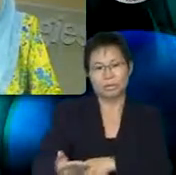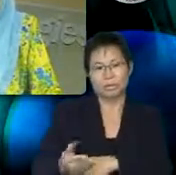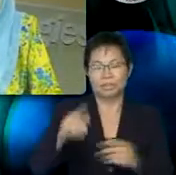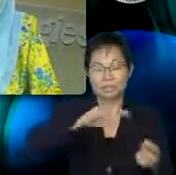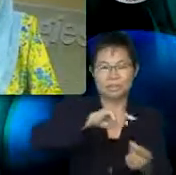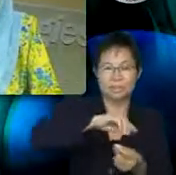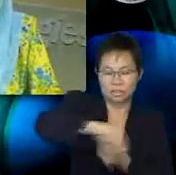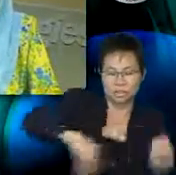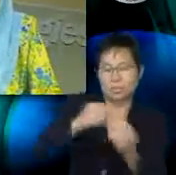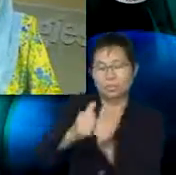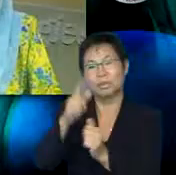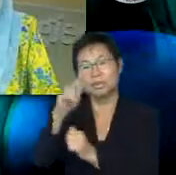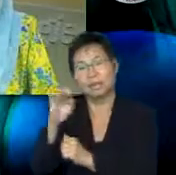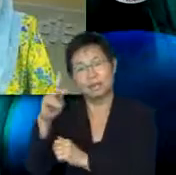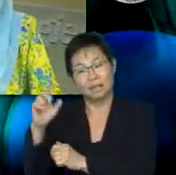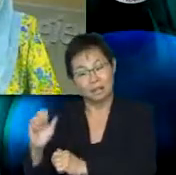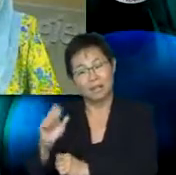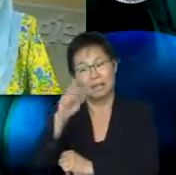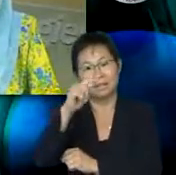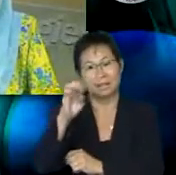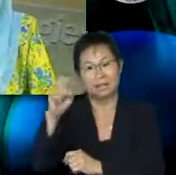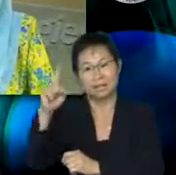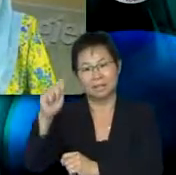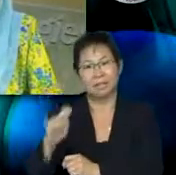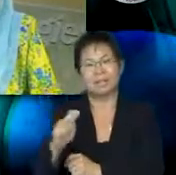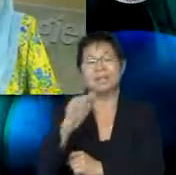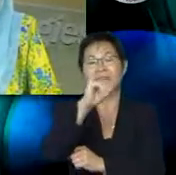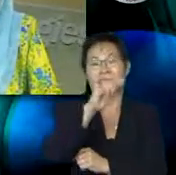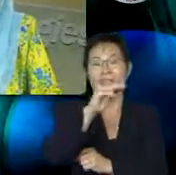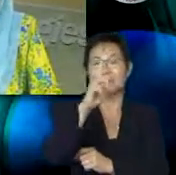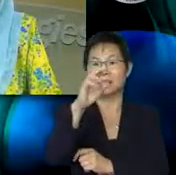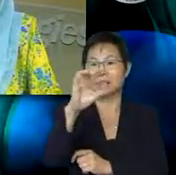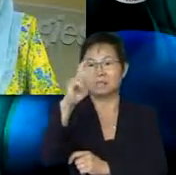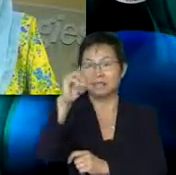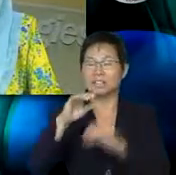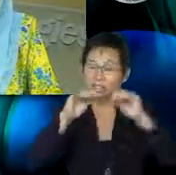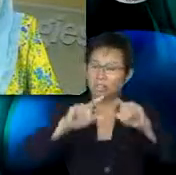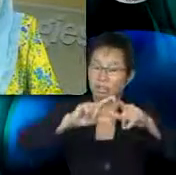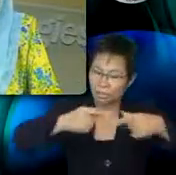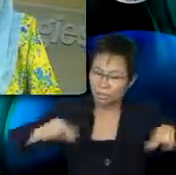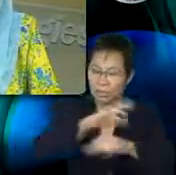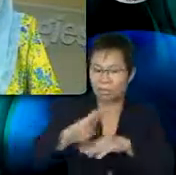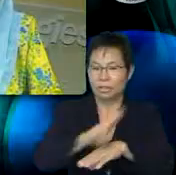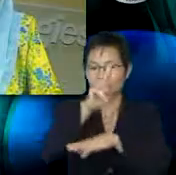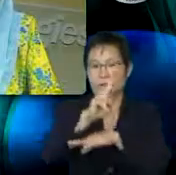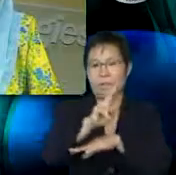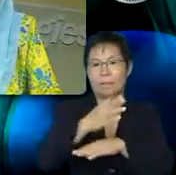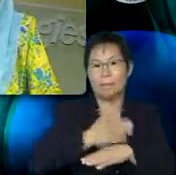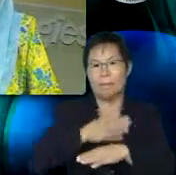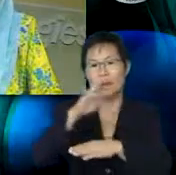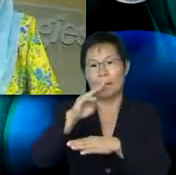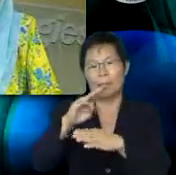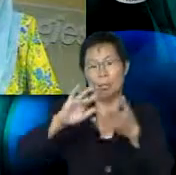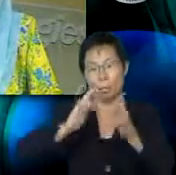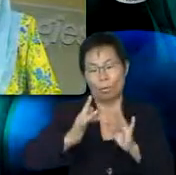text. We will also look at the use of the inductive approach in the teaching of grammar and the use of mind maps or